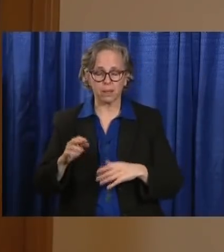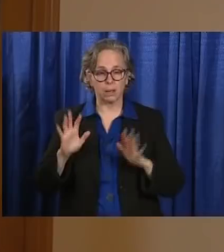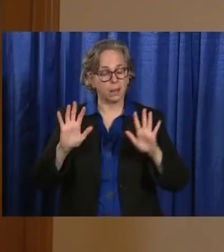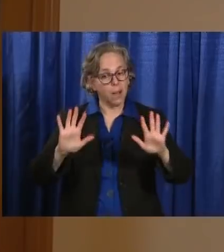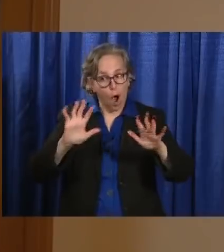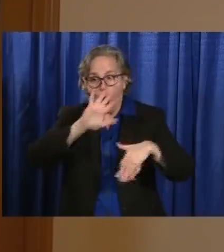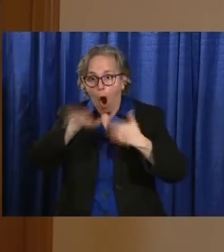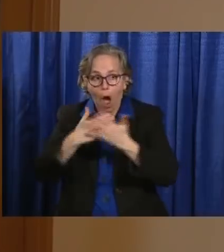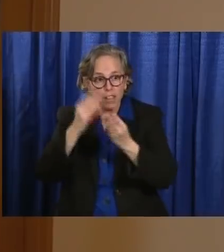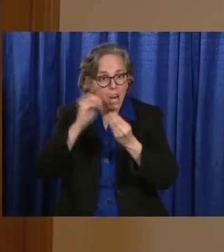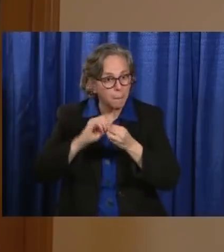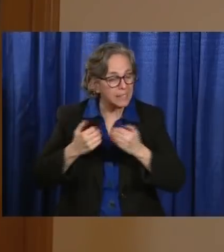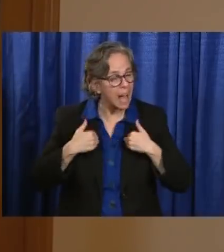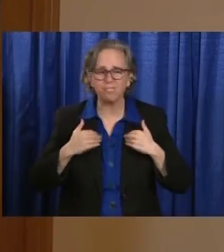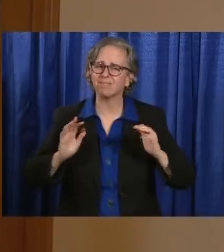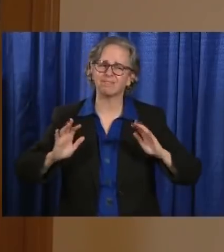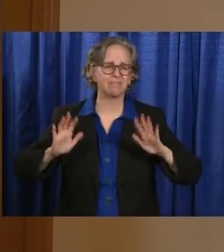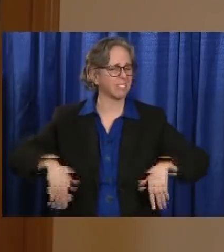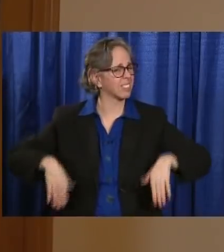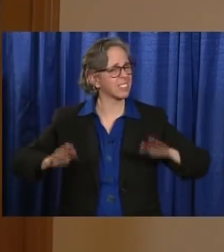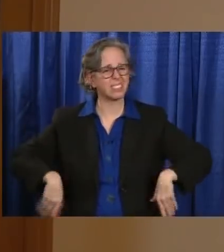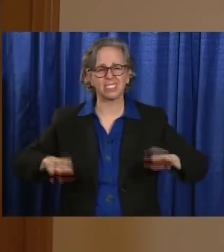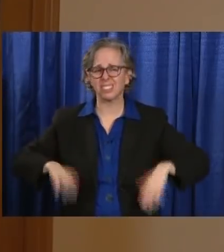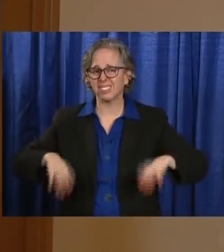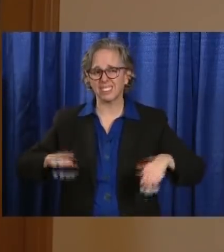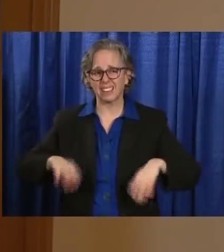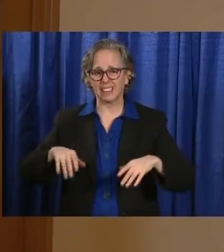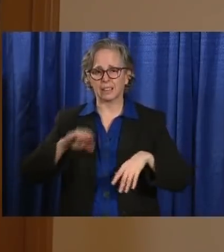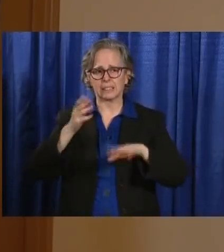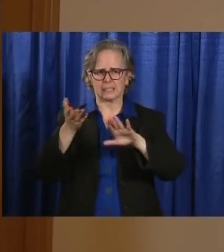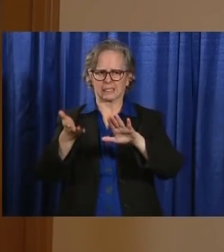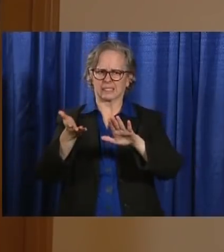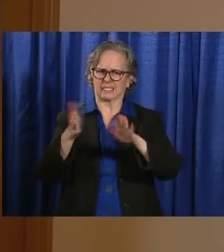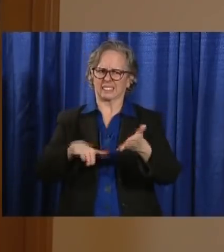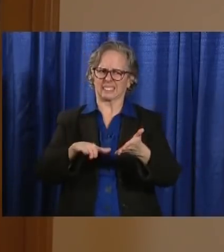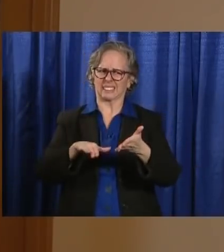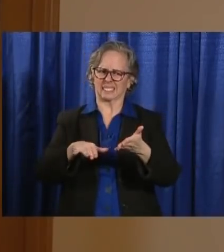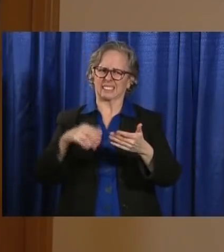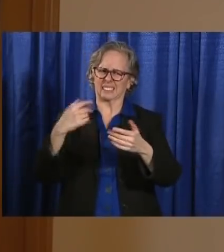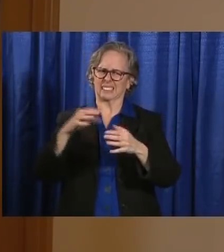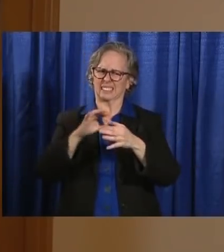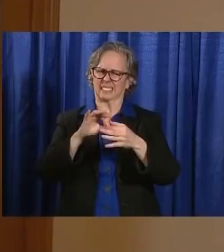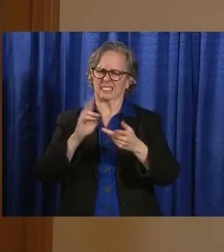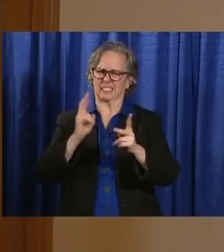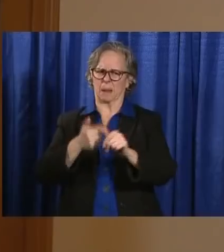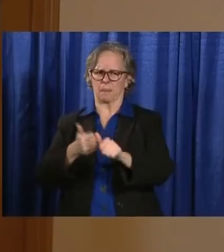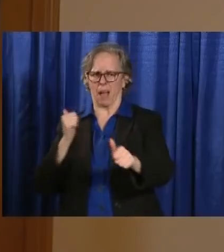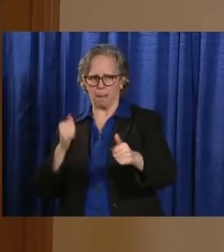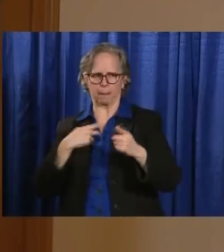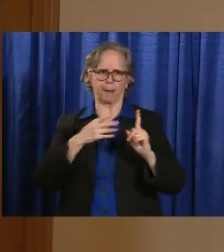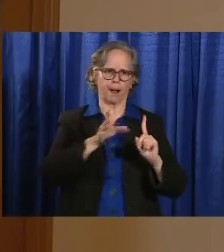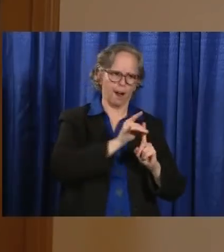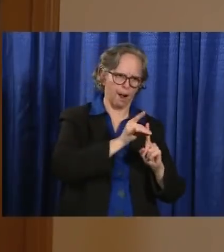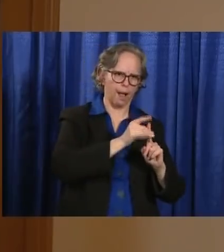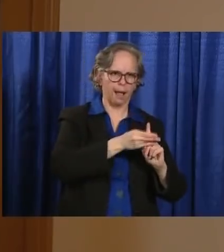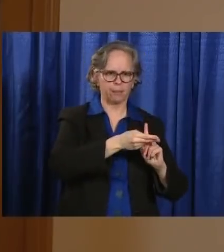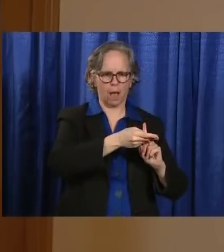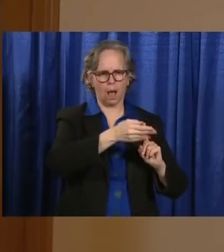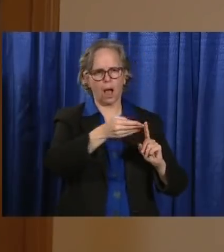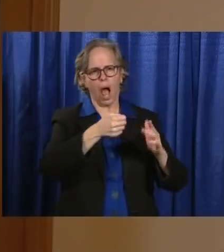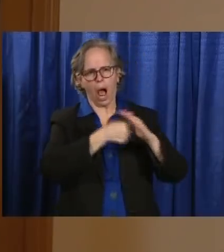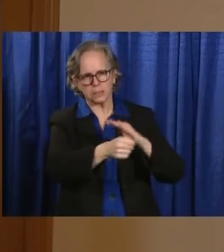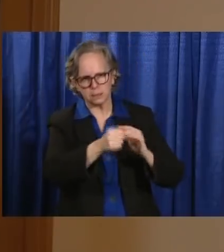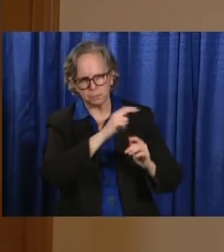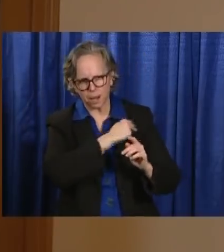really lag behind becoming infected and being hospitalized, and deaths are sort of a very later